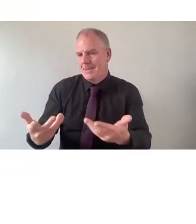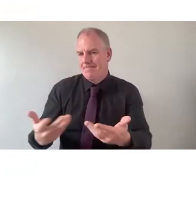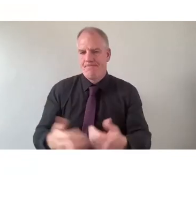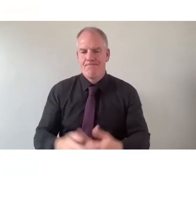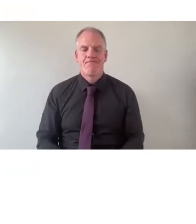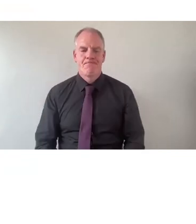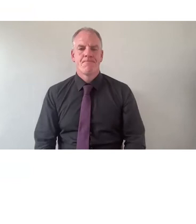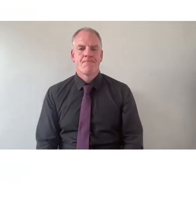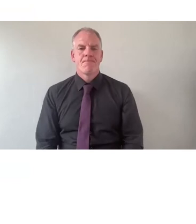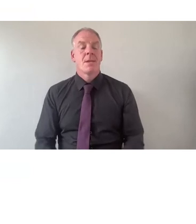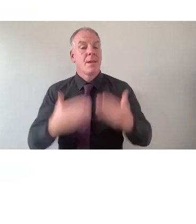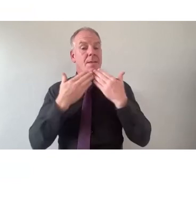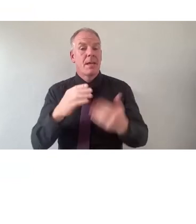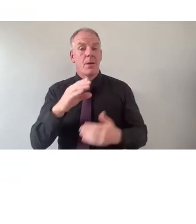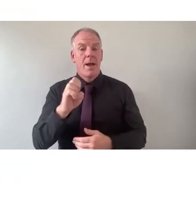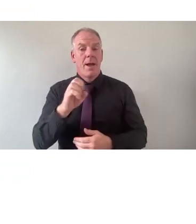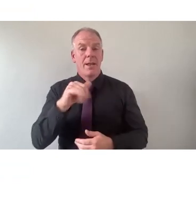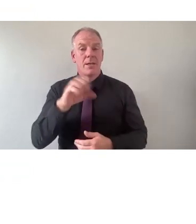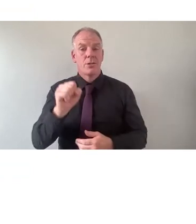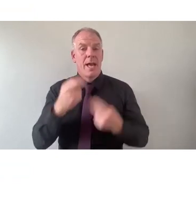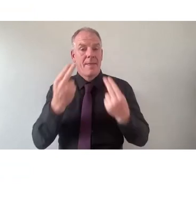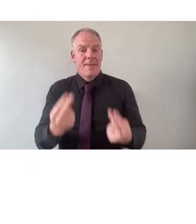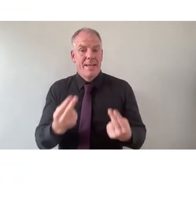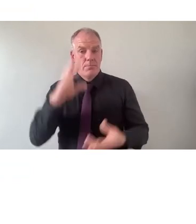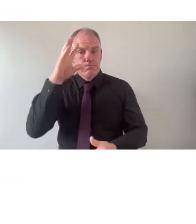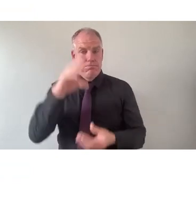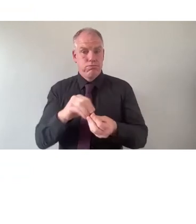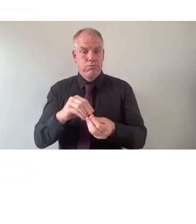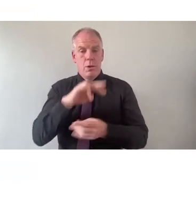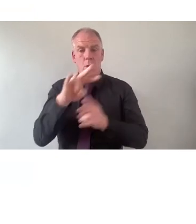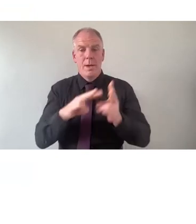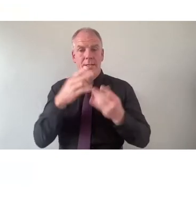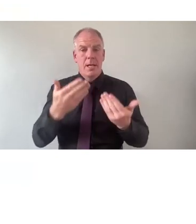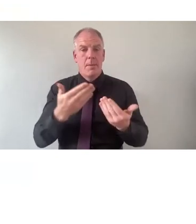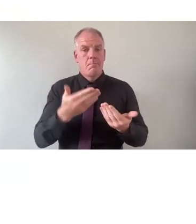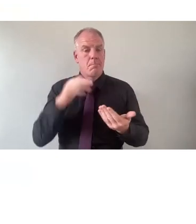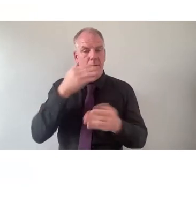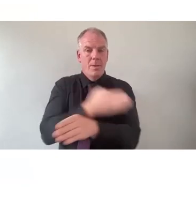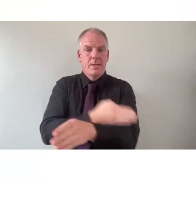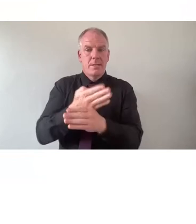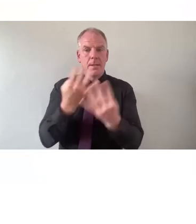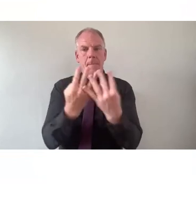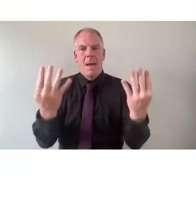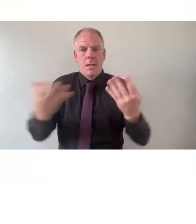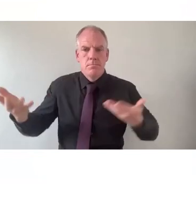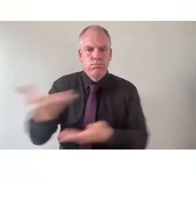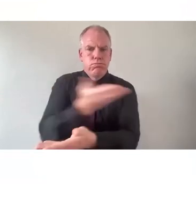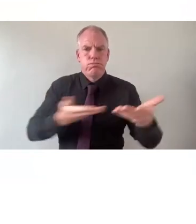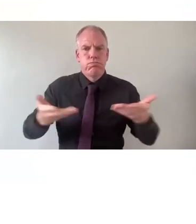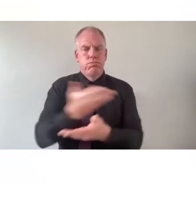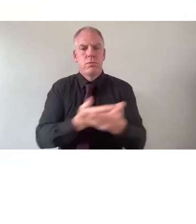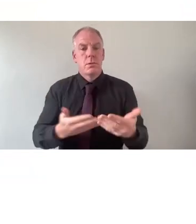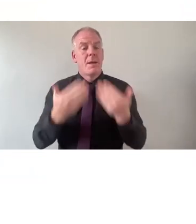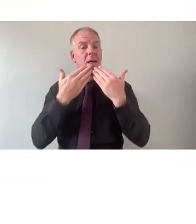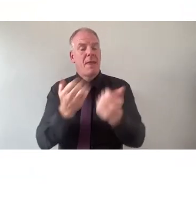for that. I think I probably need to bring the questions to a close now to move over to the panel discussion. But if I can thank you